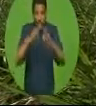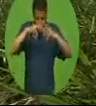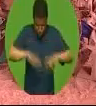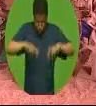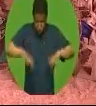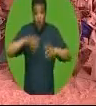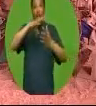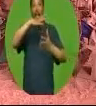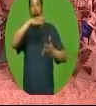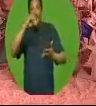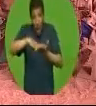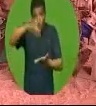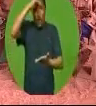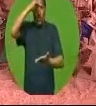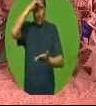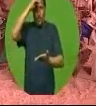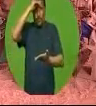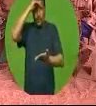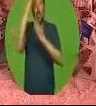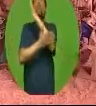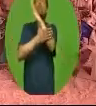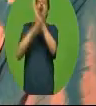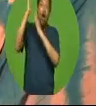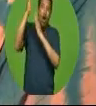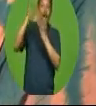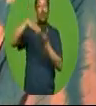and Education, Rural Education,